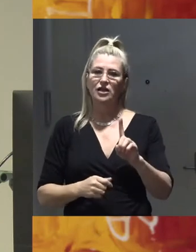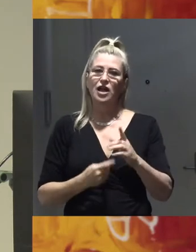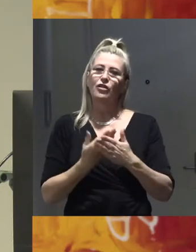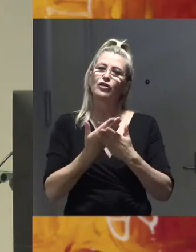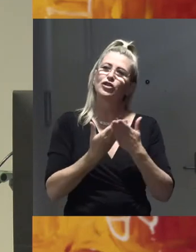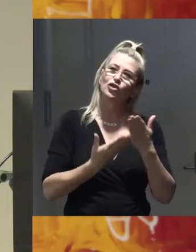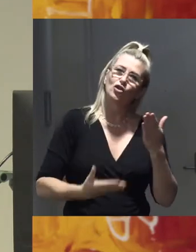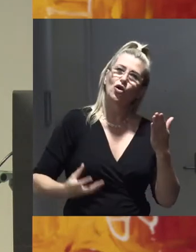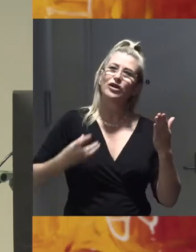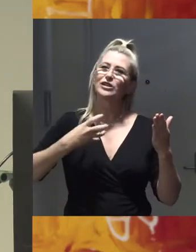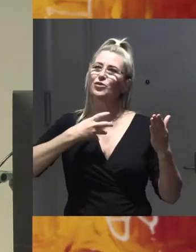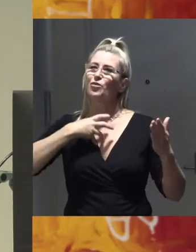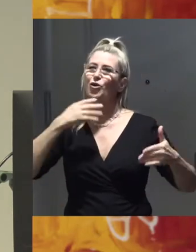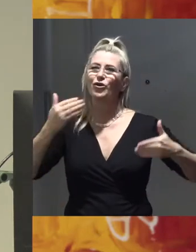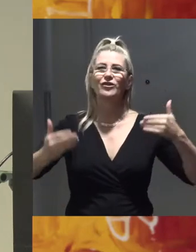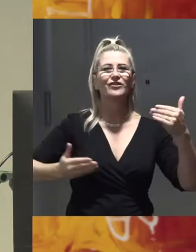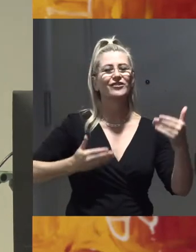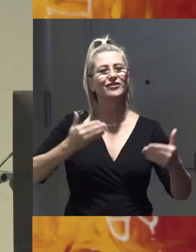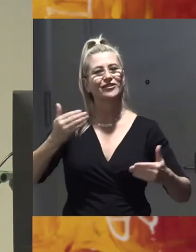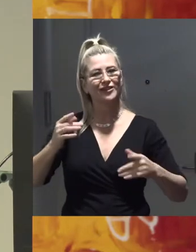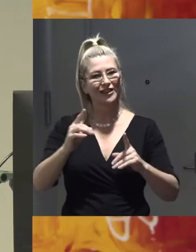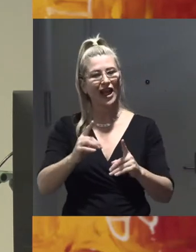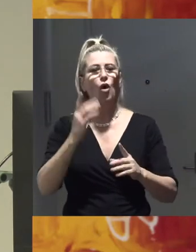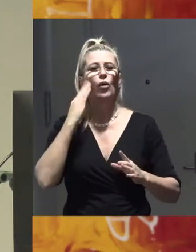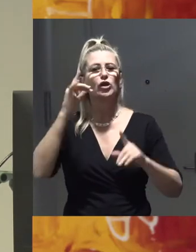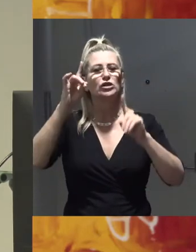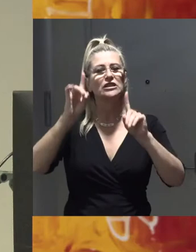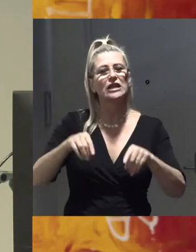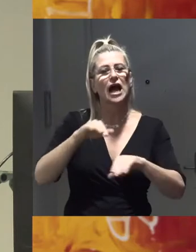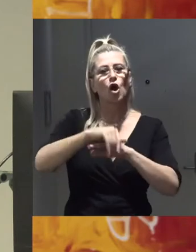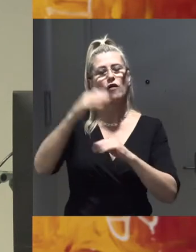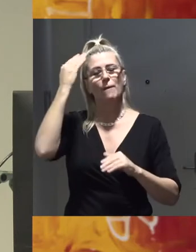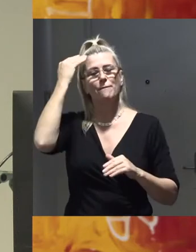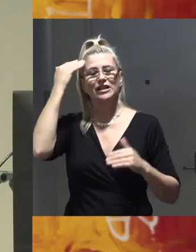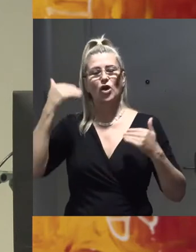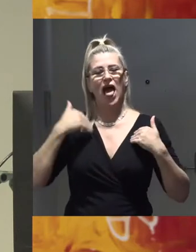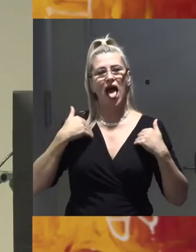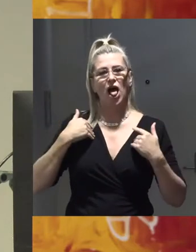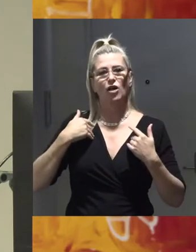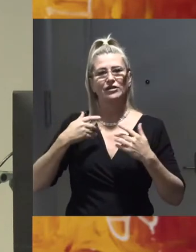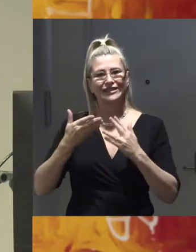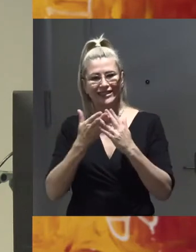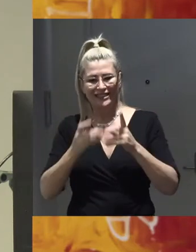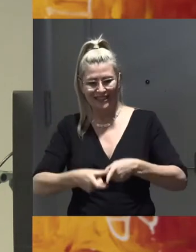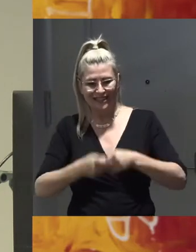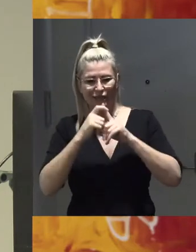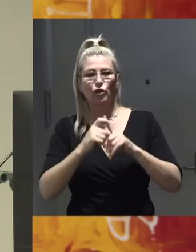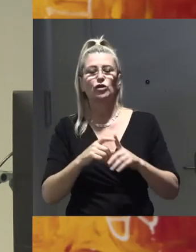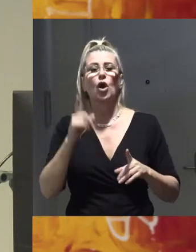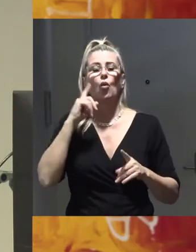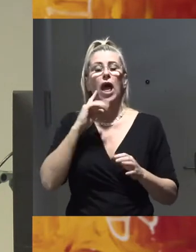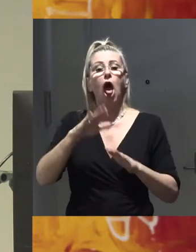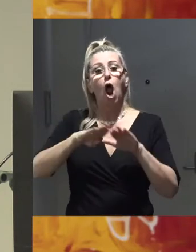nuanced. When we study mental health struggles, our research has shown that underdrive